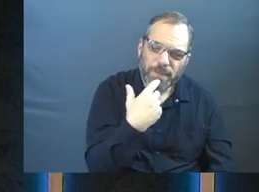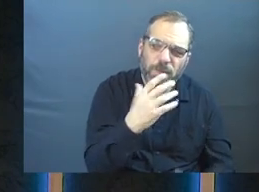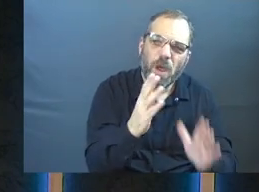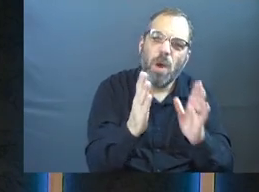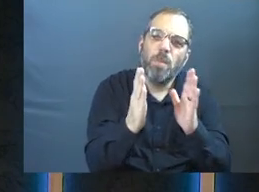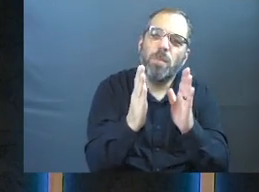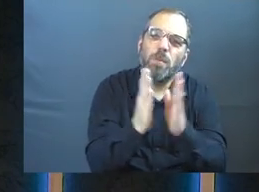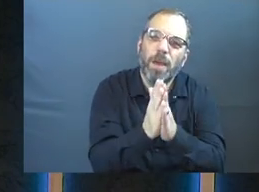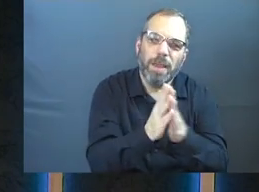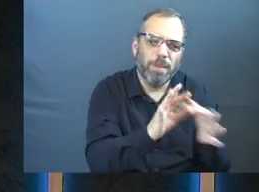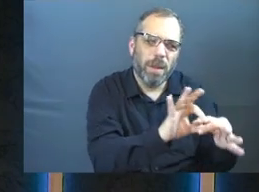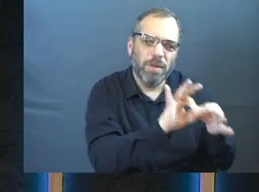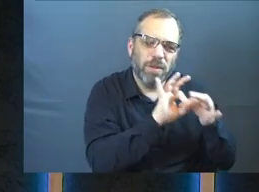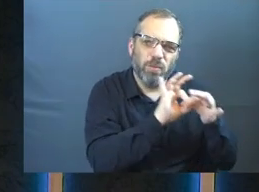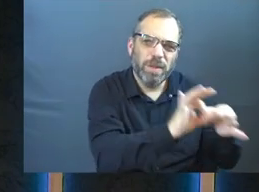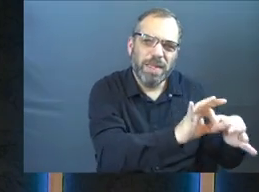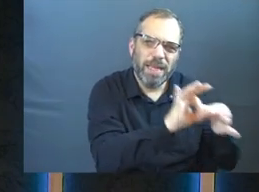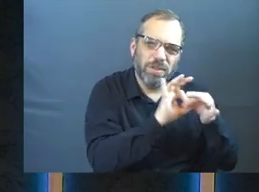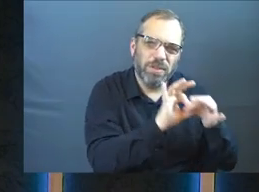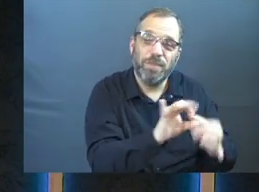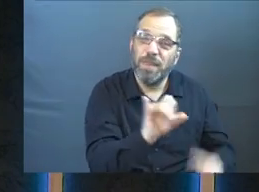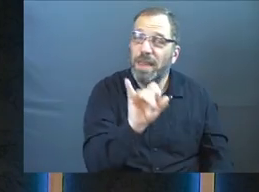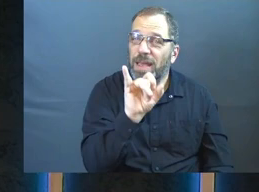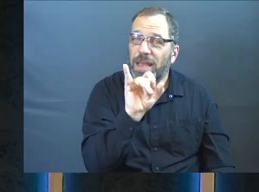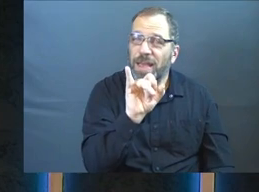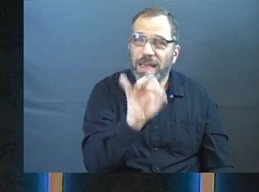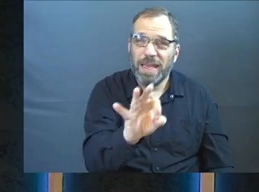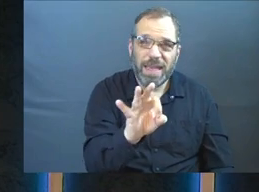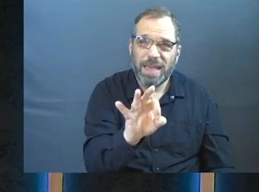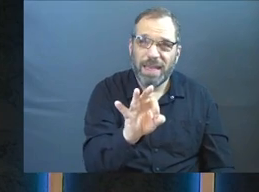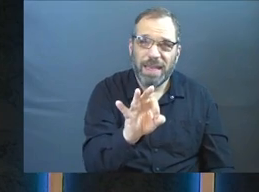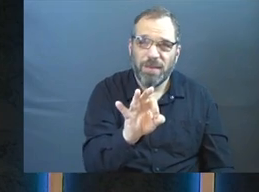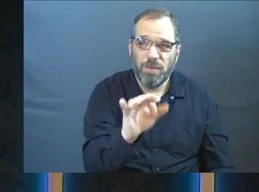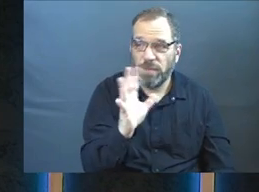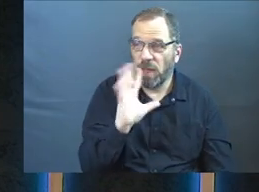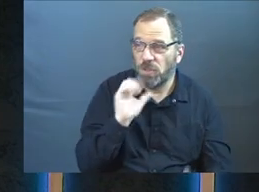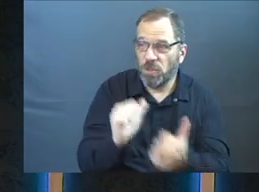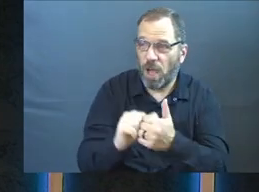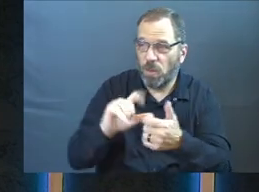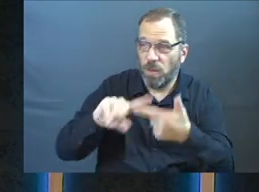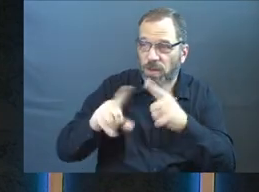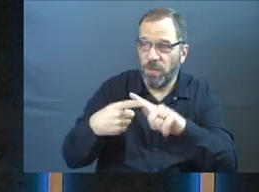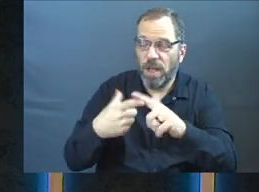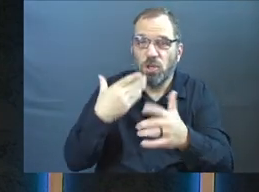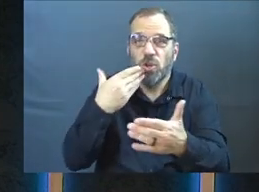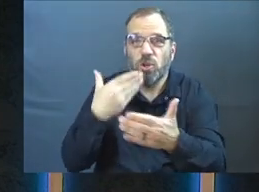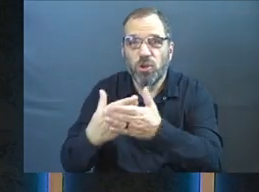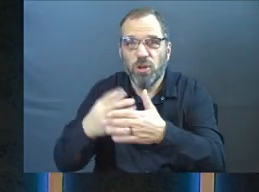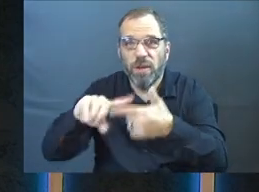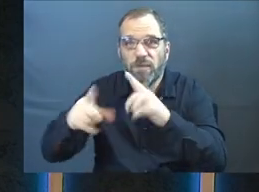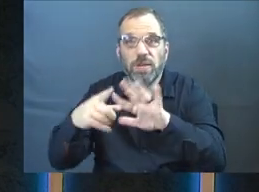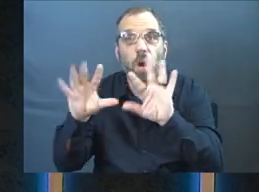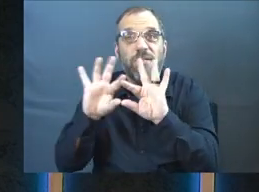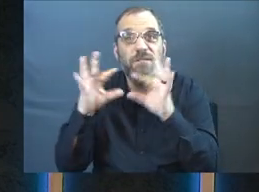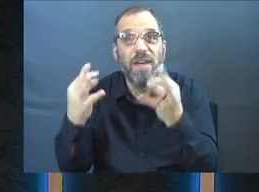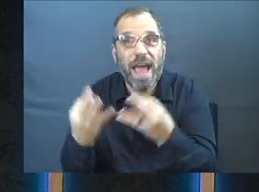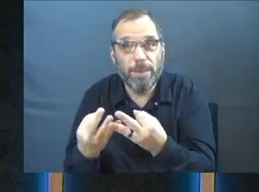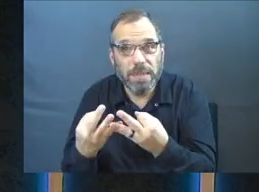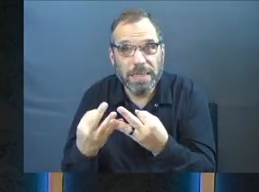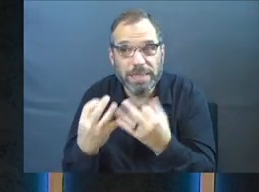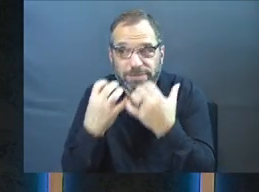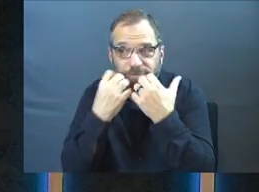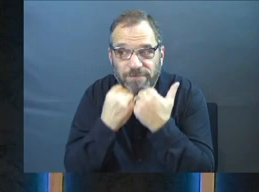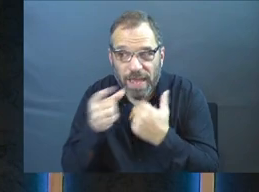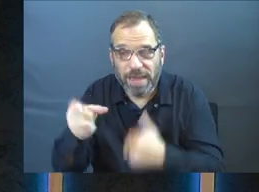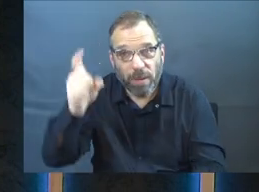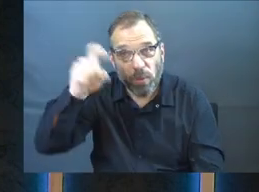Pray about this. If you haven't brought this to friends yet, close friends, family that loves you, cares about you,